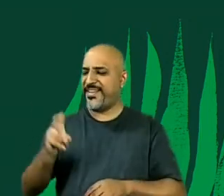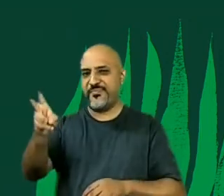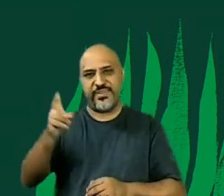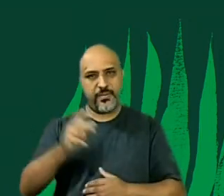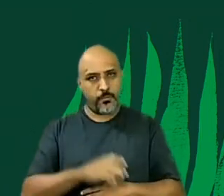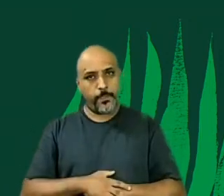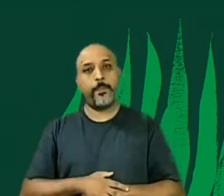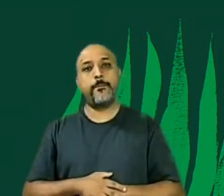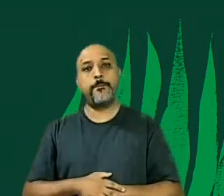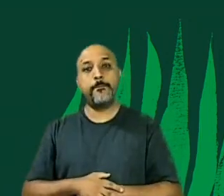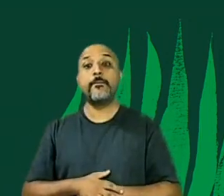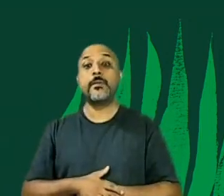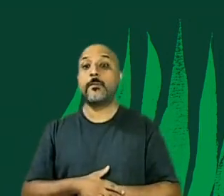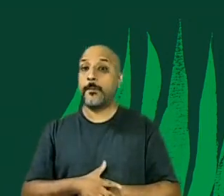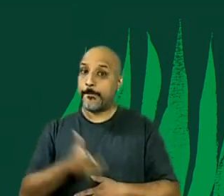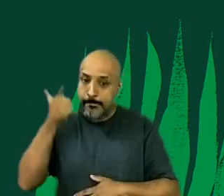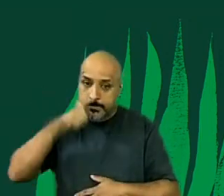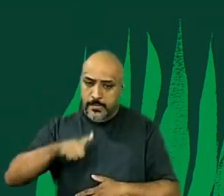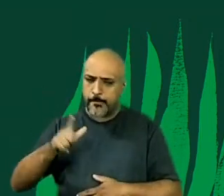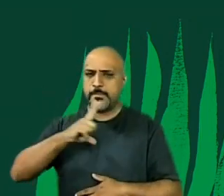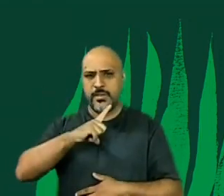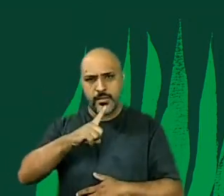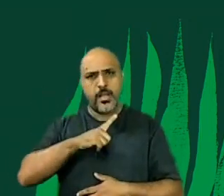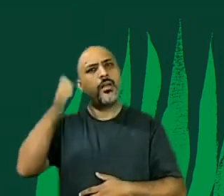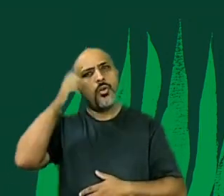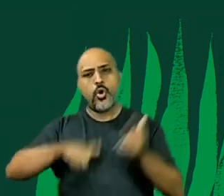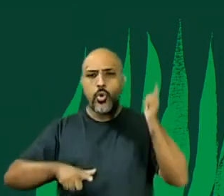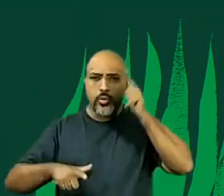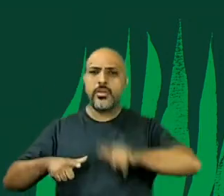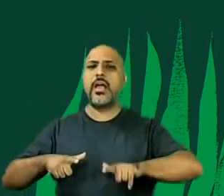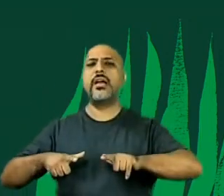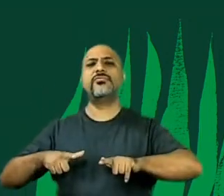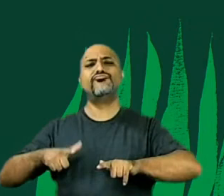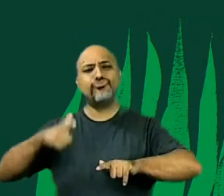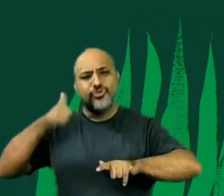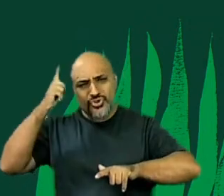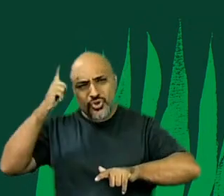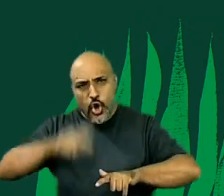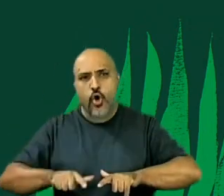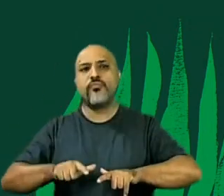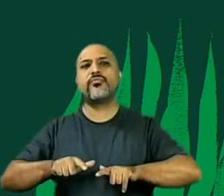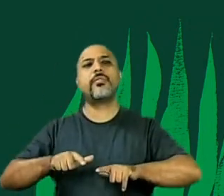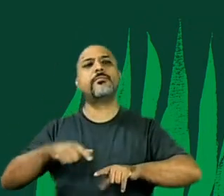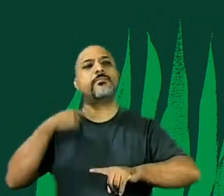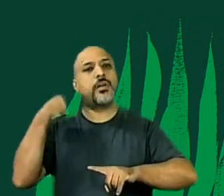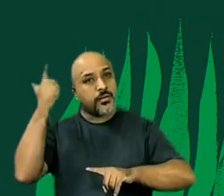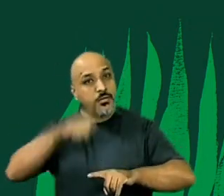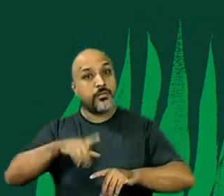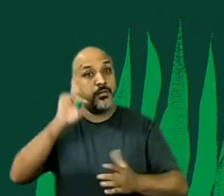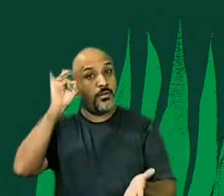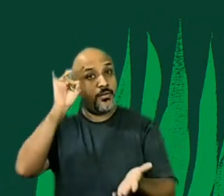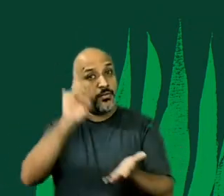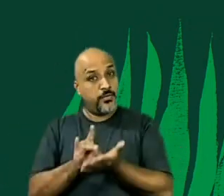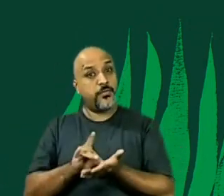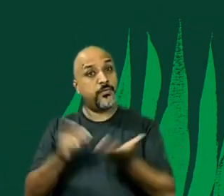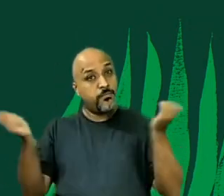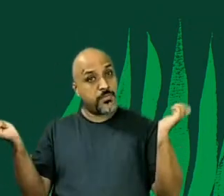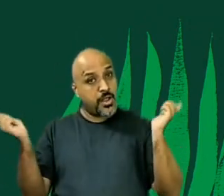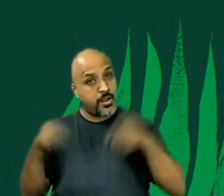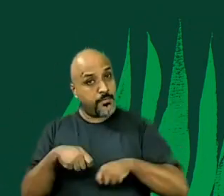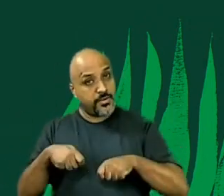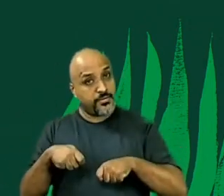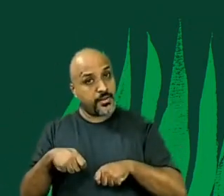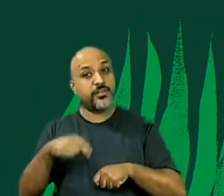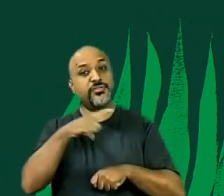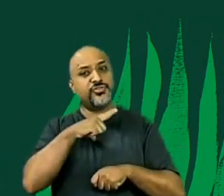to fight it again in order for us to actually be able to claim any real freedom. If you don't